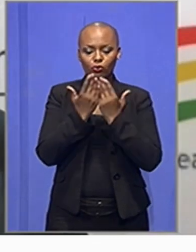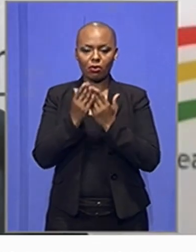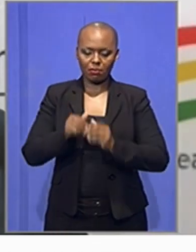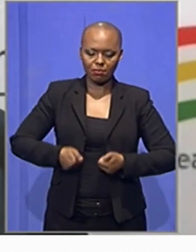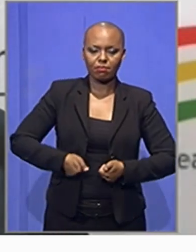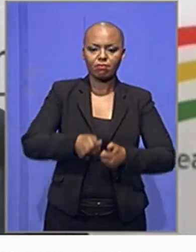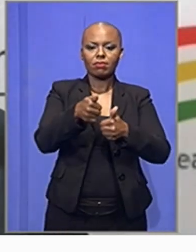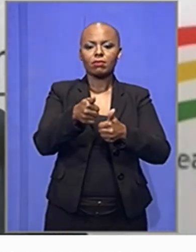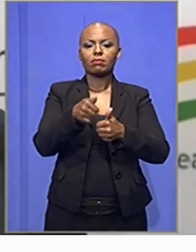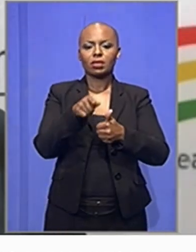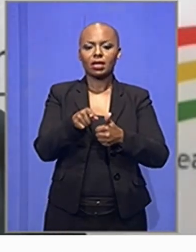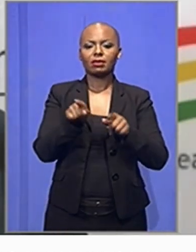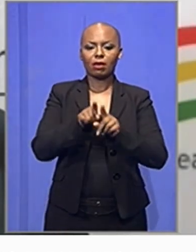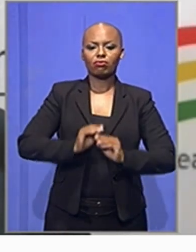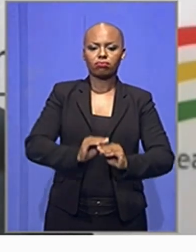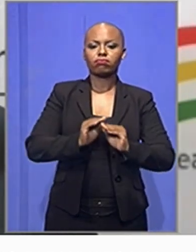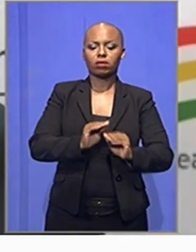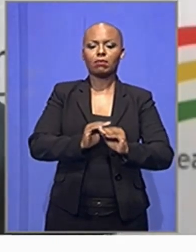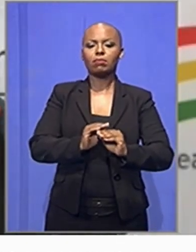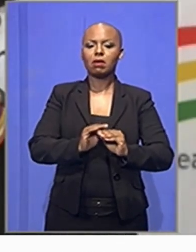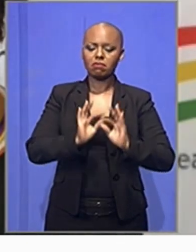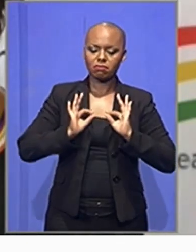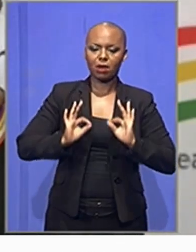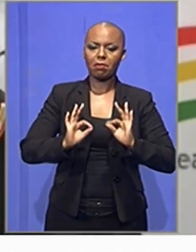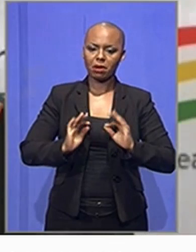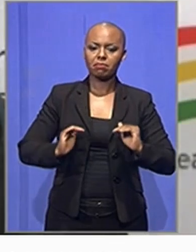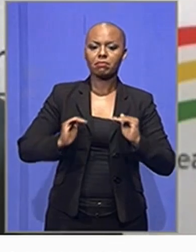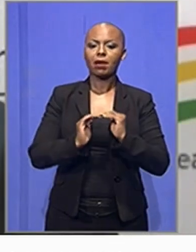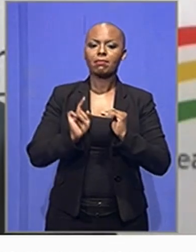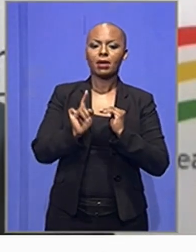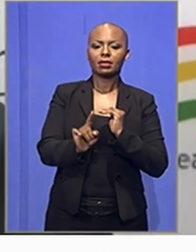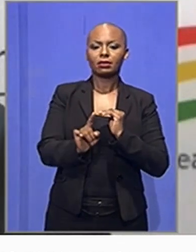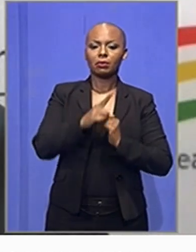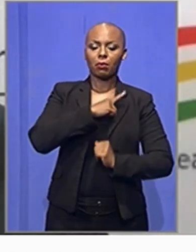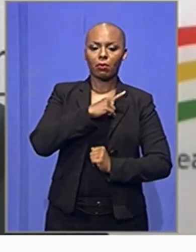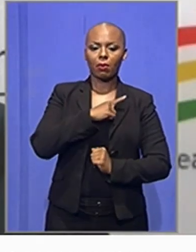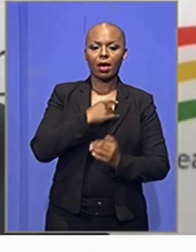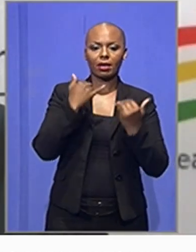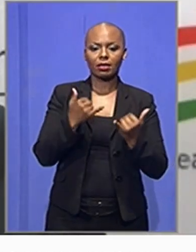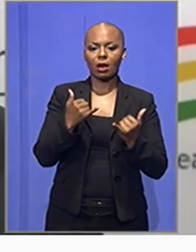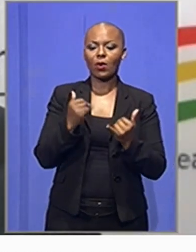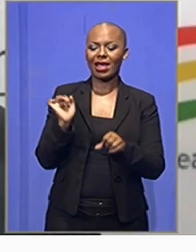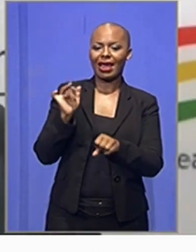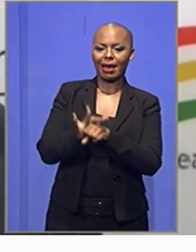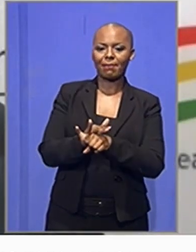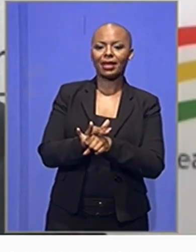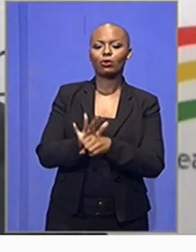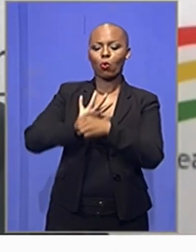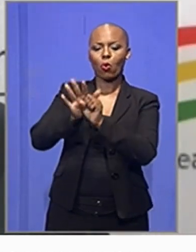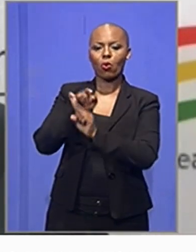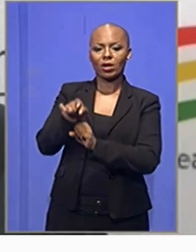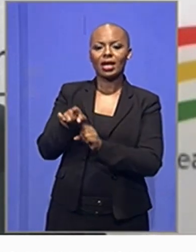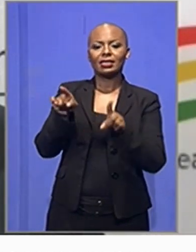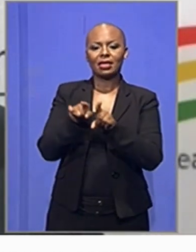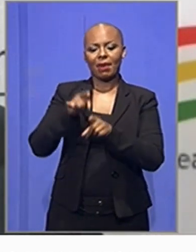recalibrated and repositioned to withstand the debilitating impact of COVID-19 and any